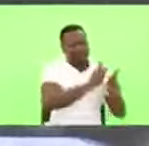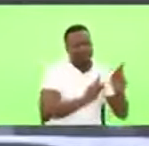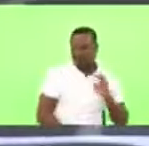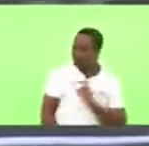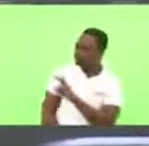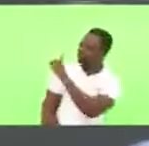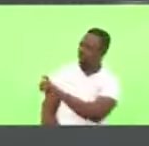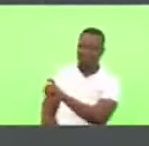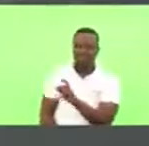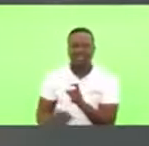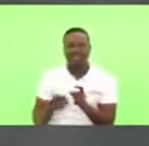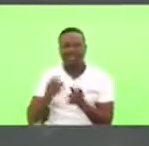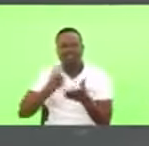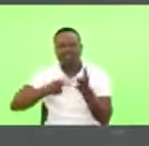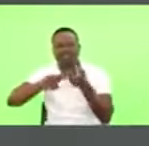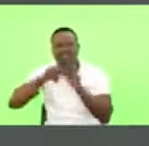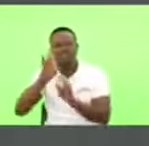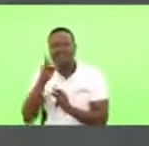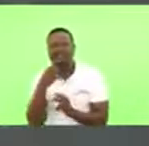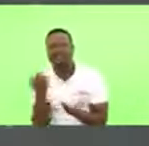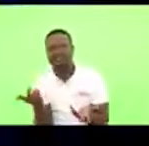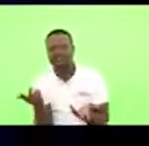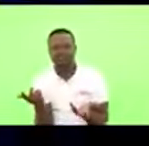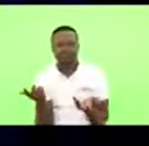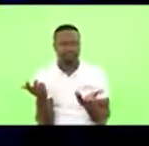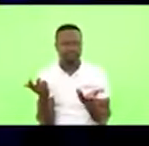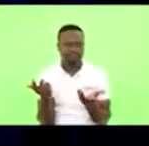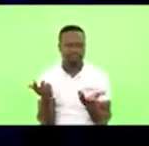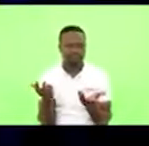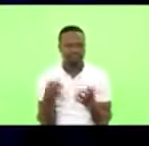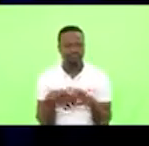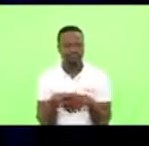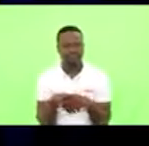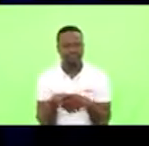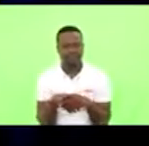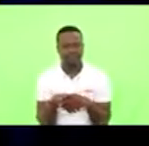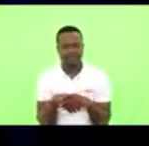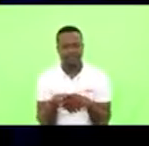Let's go to verse 7. Verse 7.